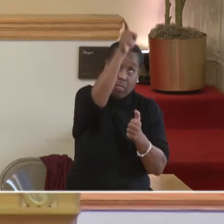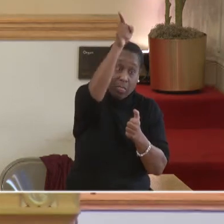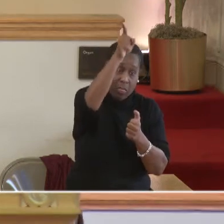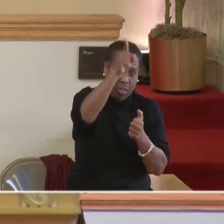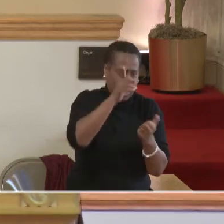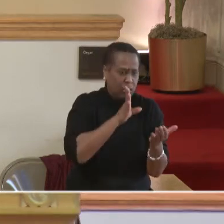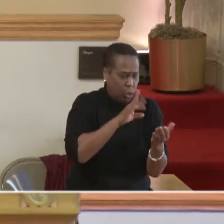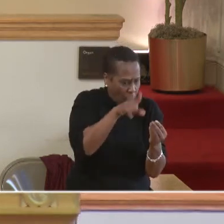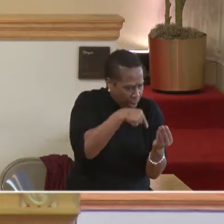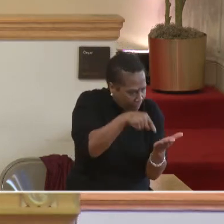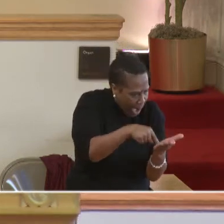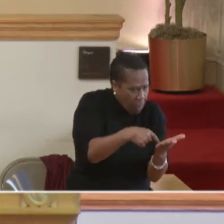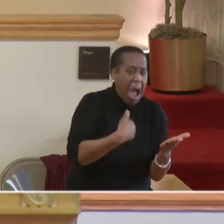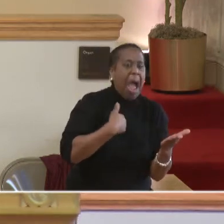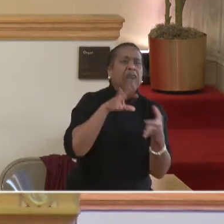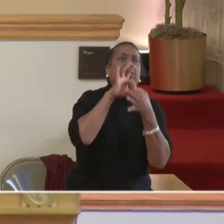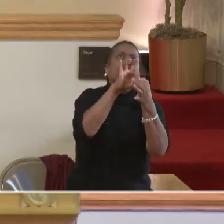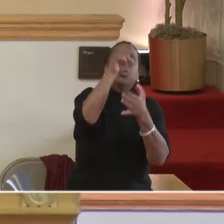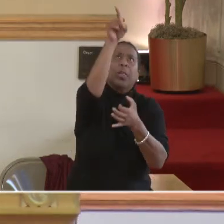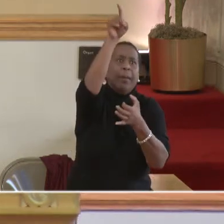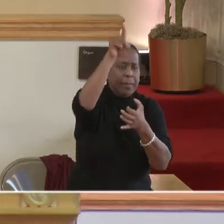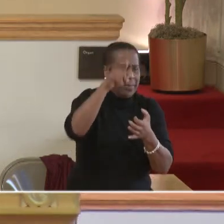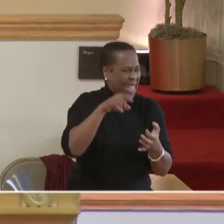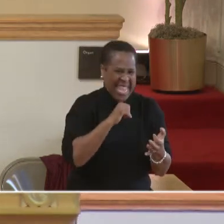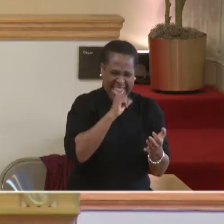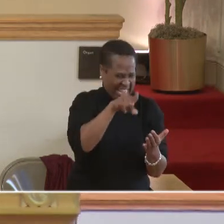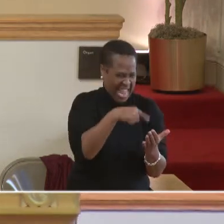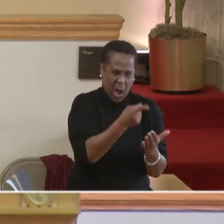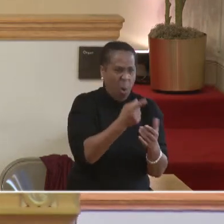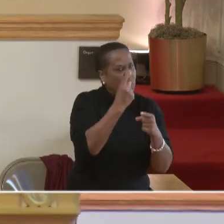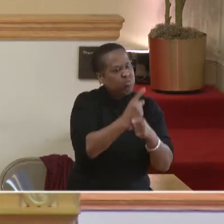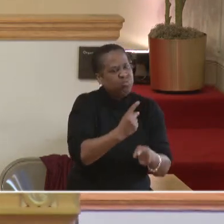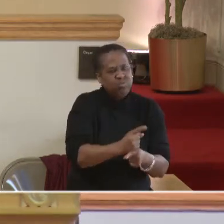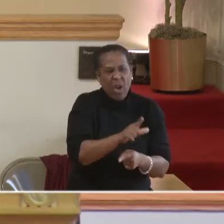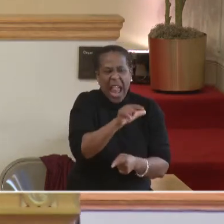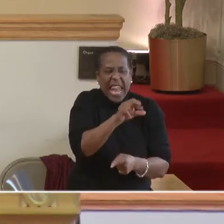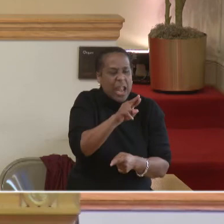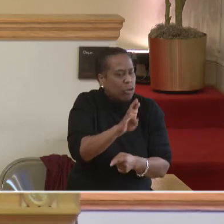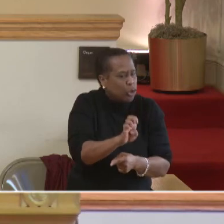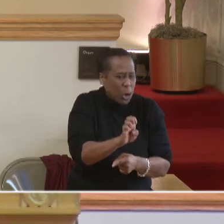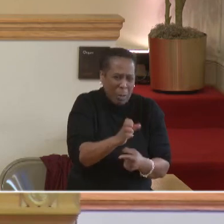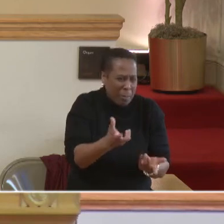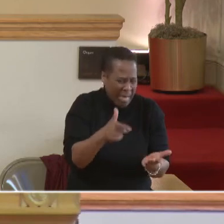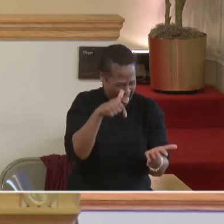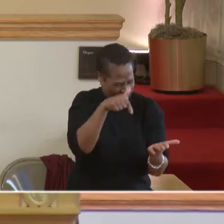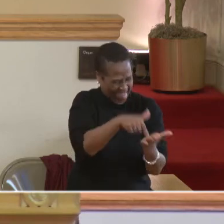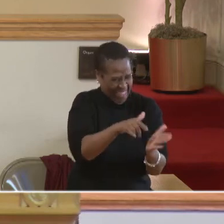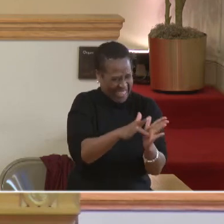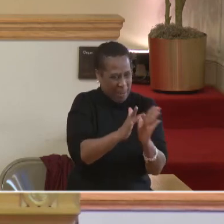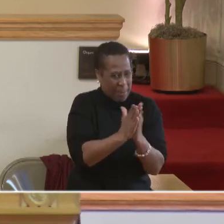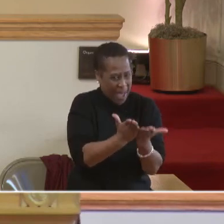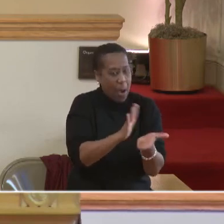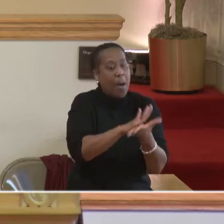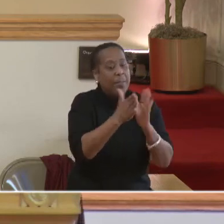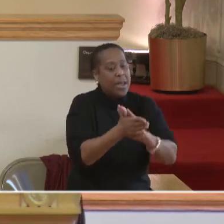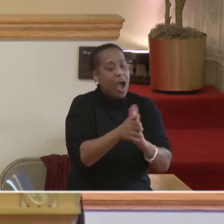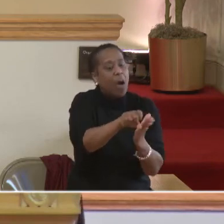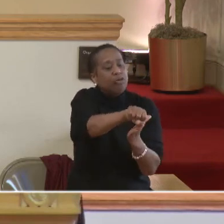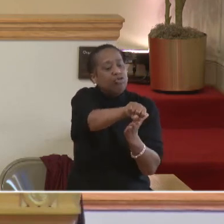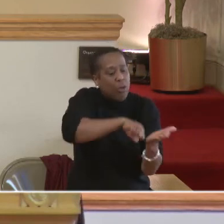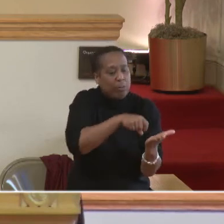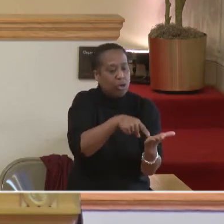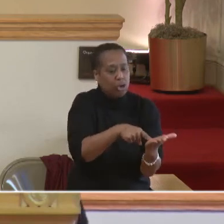talking about, this ain't just ordinary literature. This then becomes